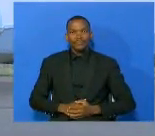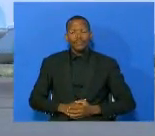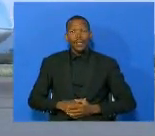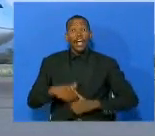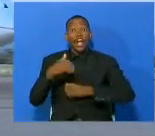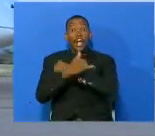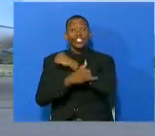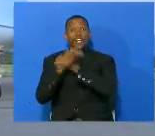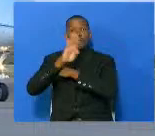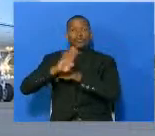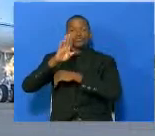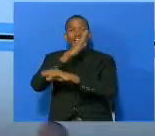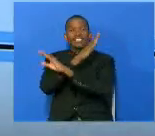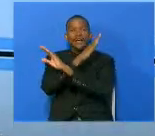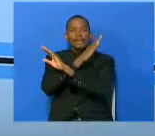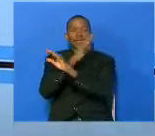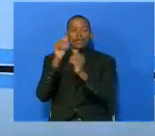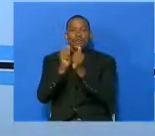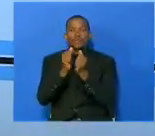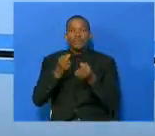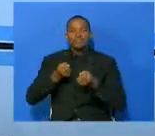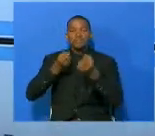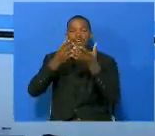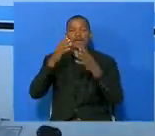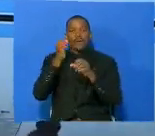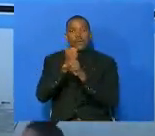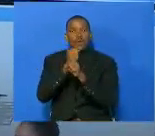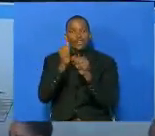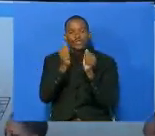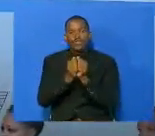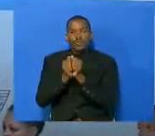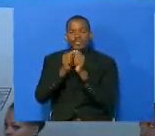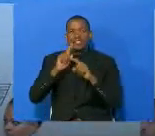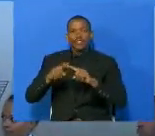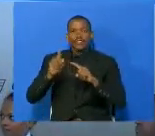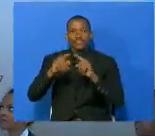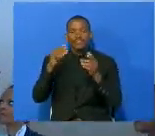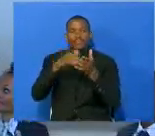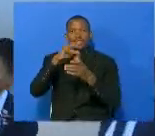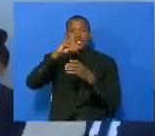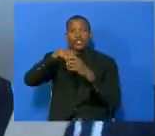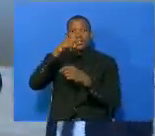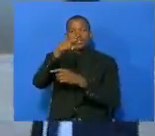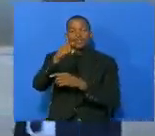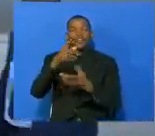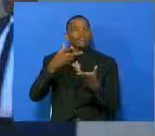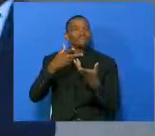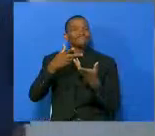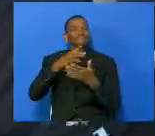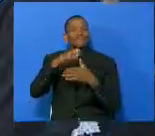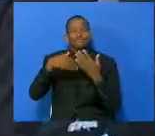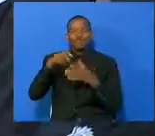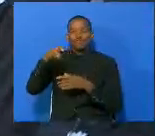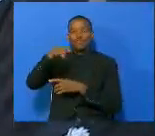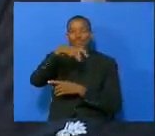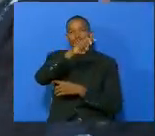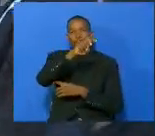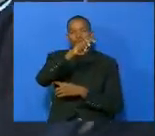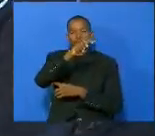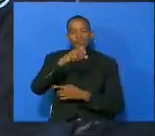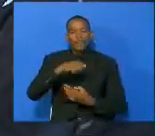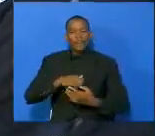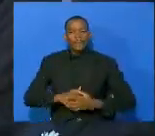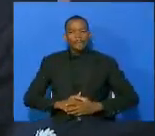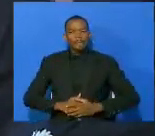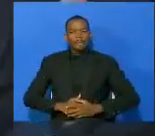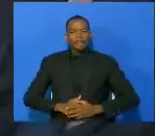Mafatshe a Botswana le Zambia a atolosa tirisanommogo mo mehameng ka go farologana jaakaretsa bojanaga.